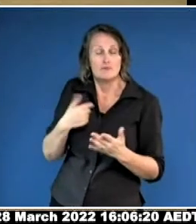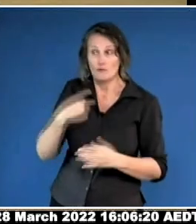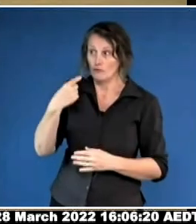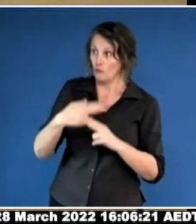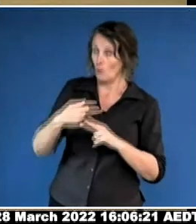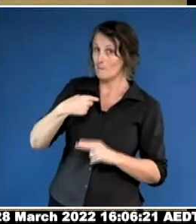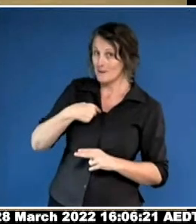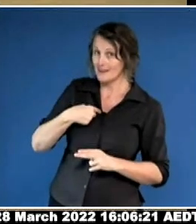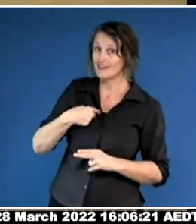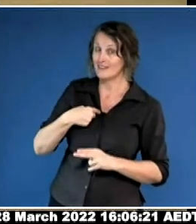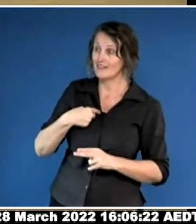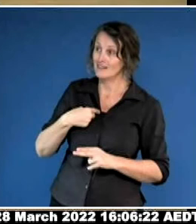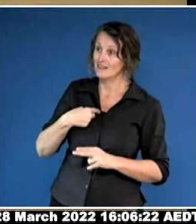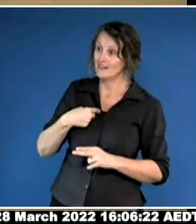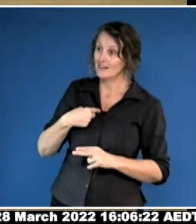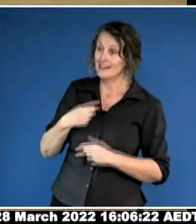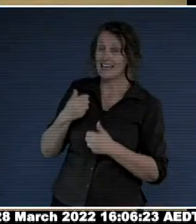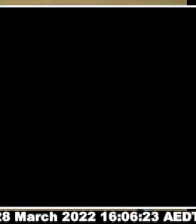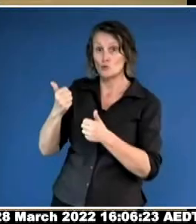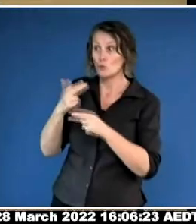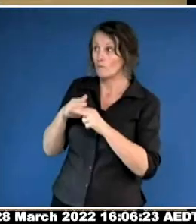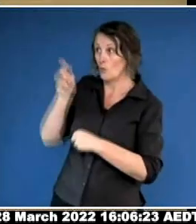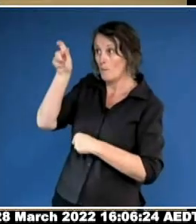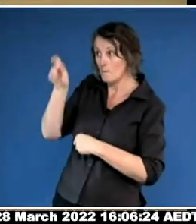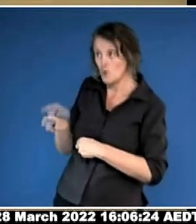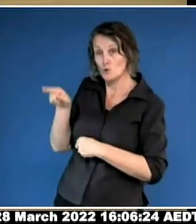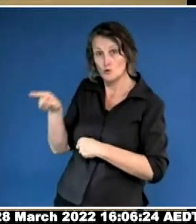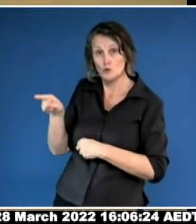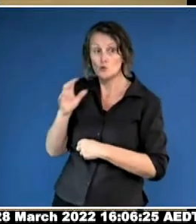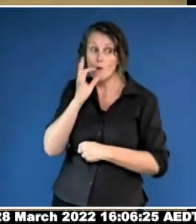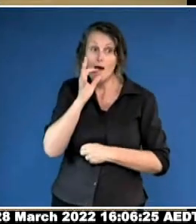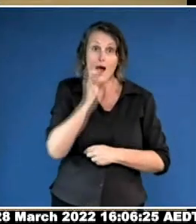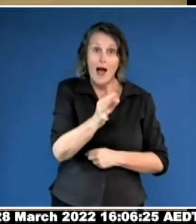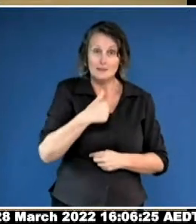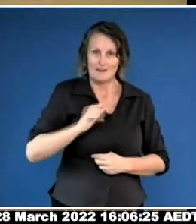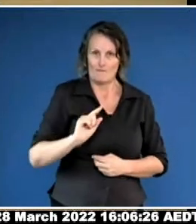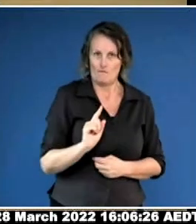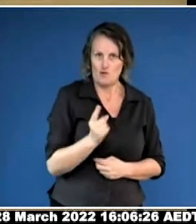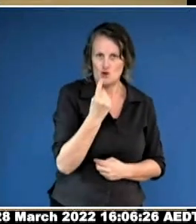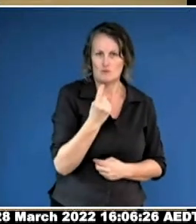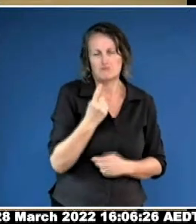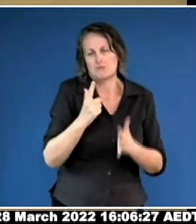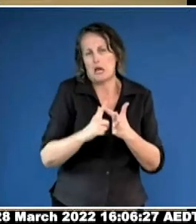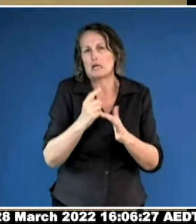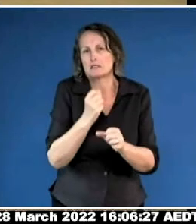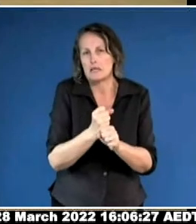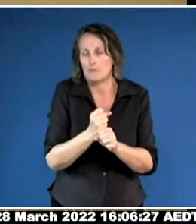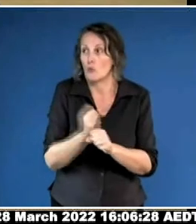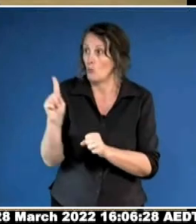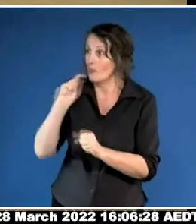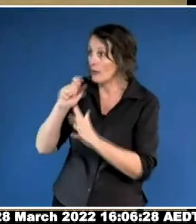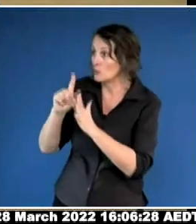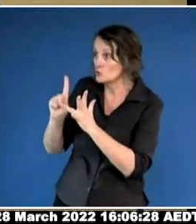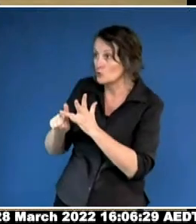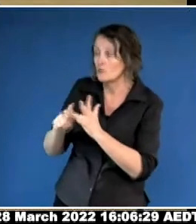helpful for my workers to gain consent to enter personal and private spaces by letting me know what they are going to